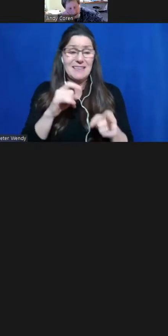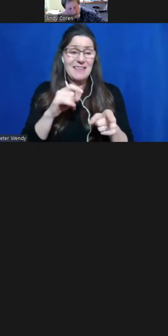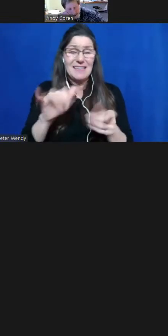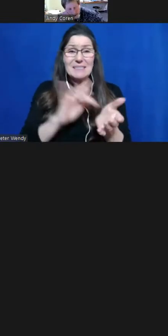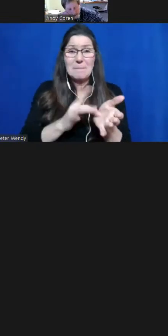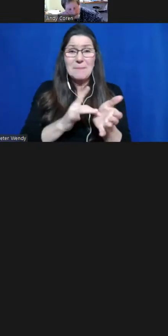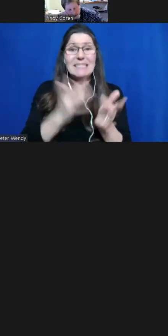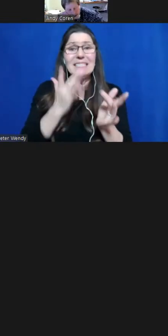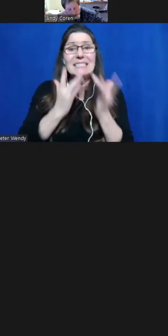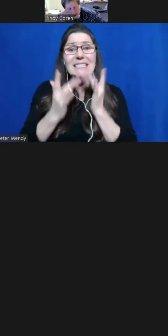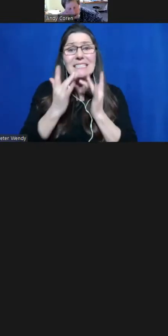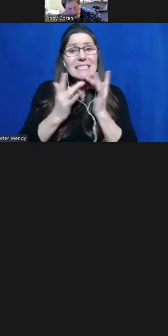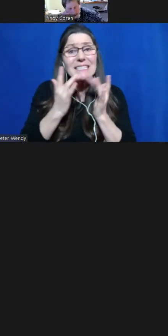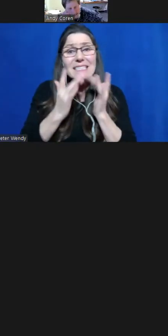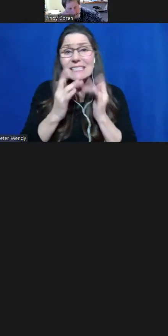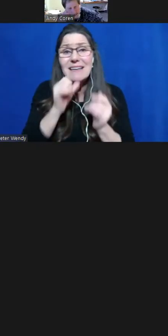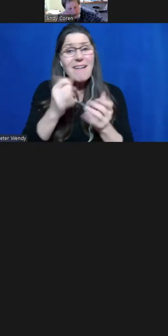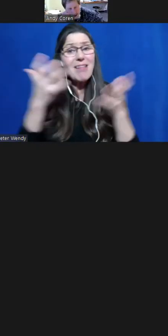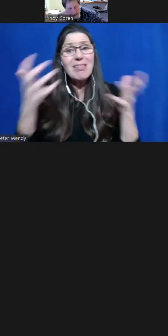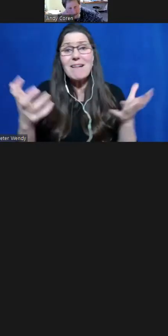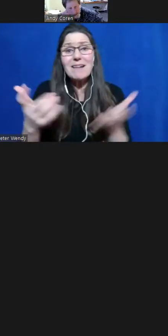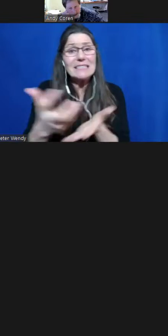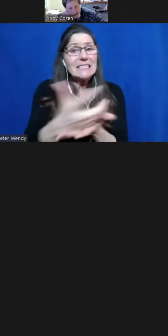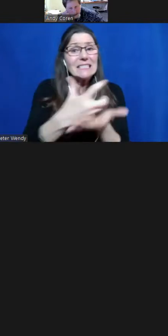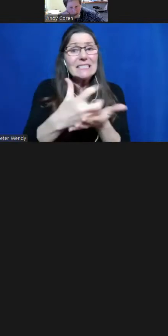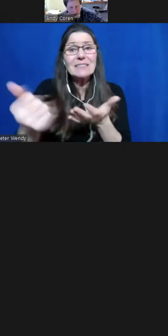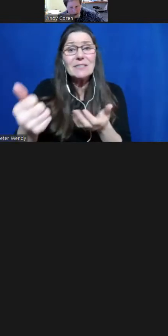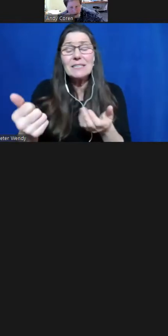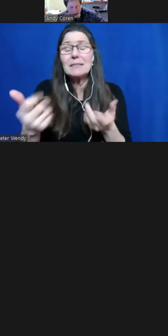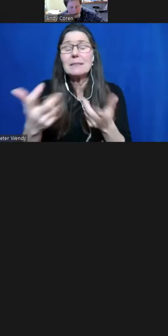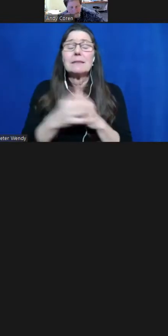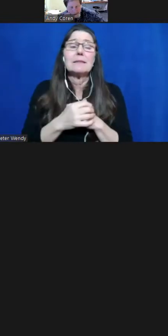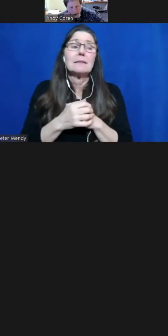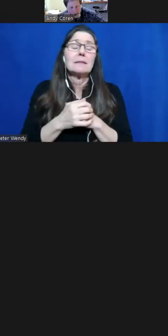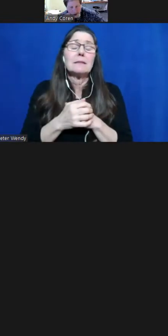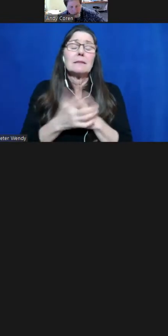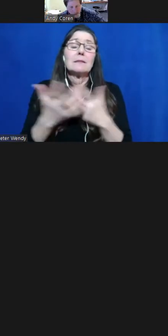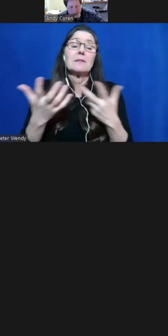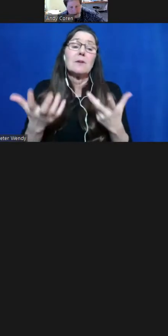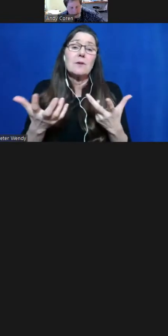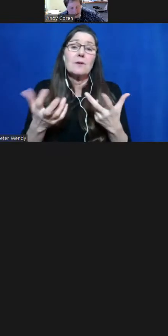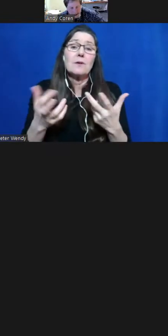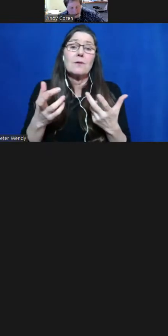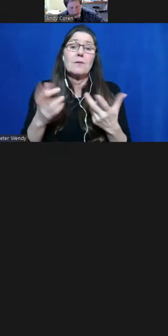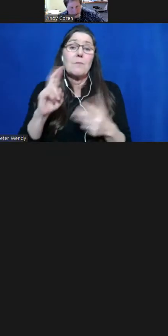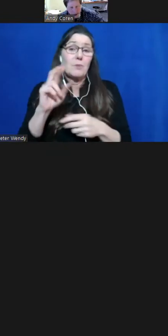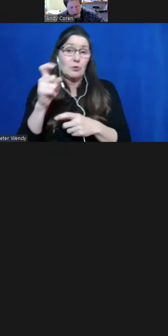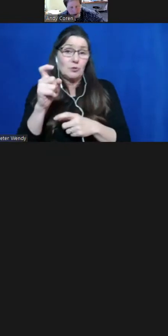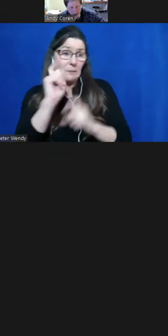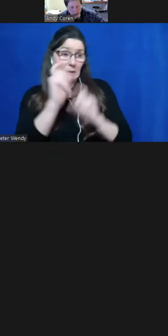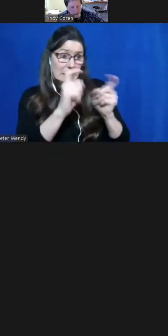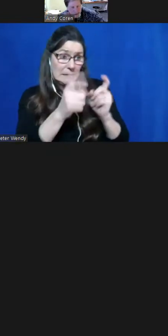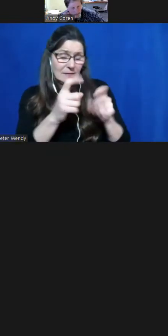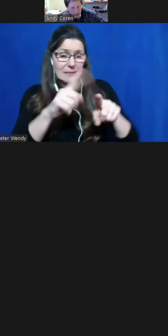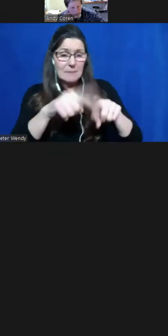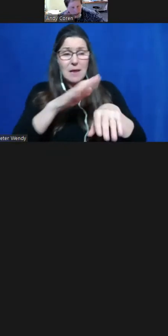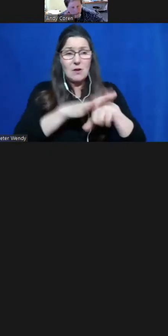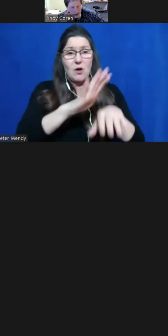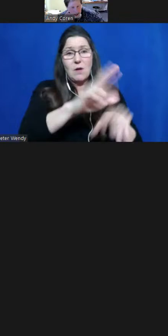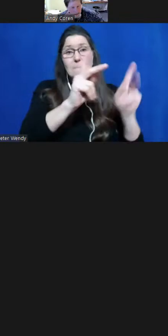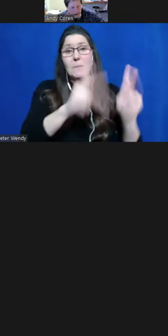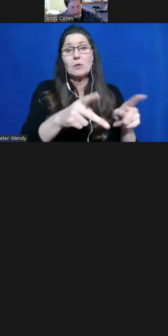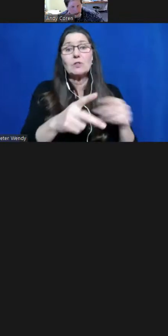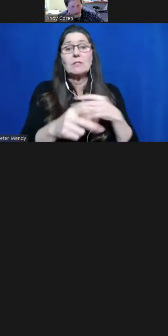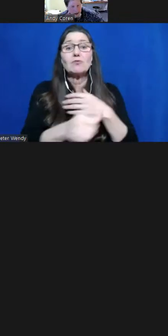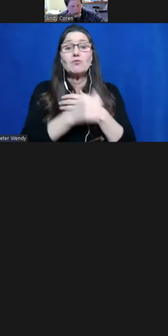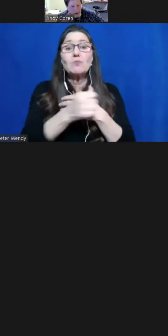they're being prescribed based on certain risk categories. So people who have